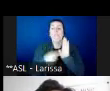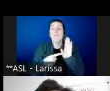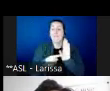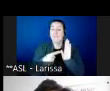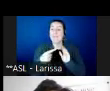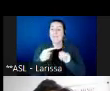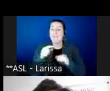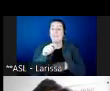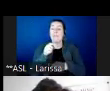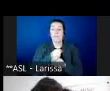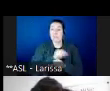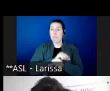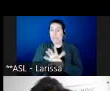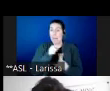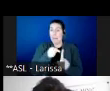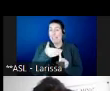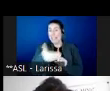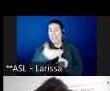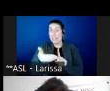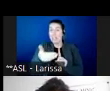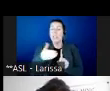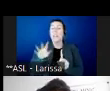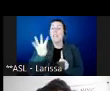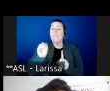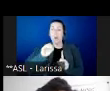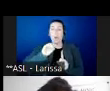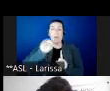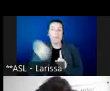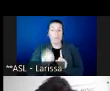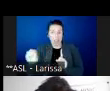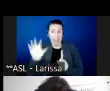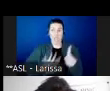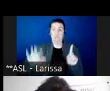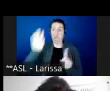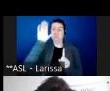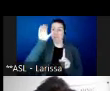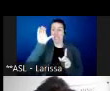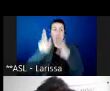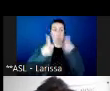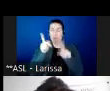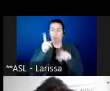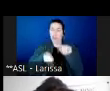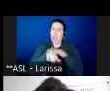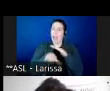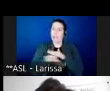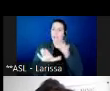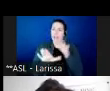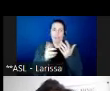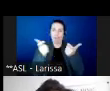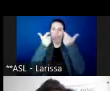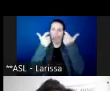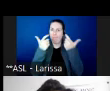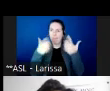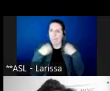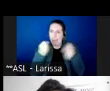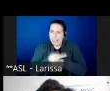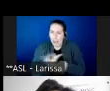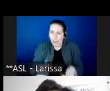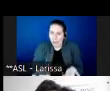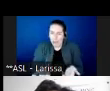the pandemic, more than 40% of people in British Columbia had trouble accessing healthcare services, which